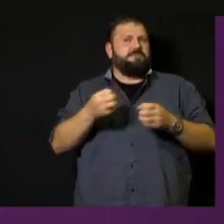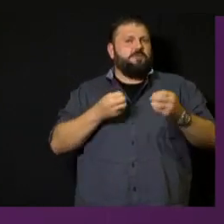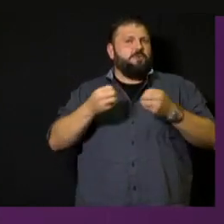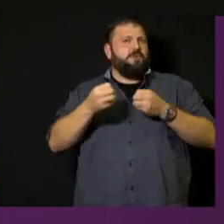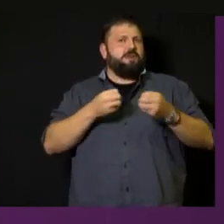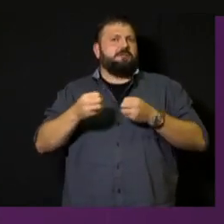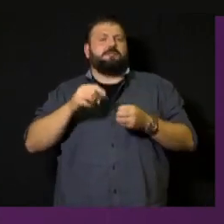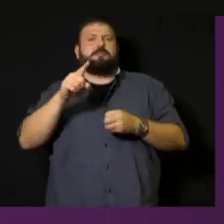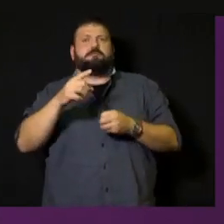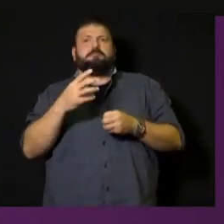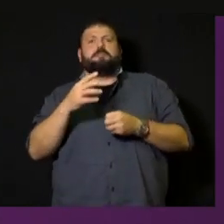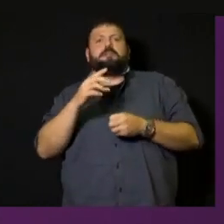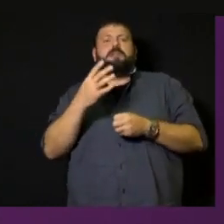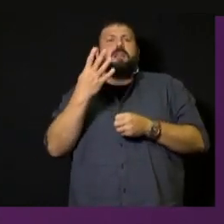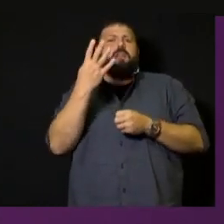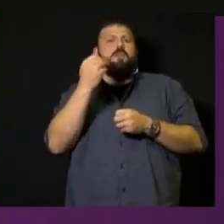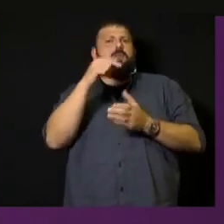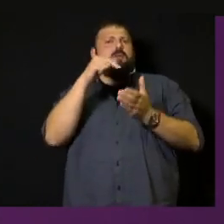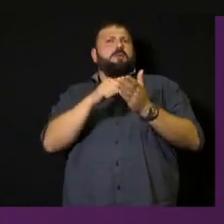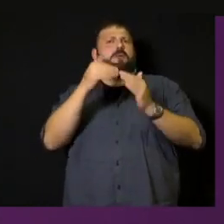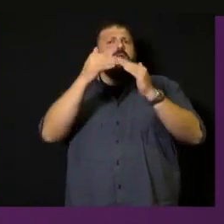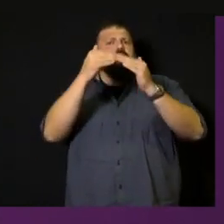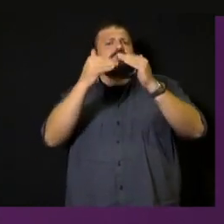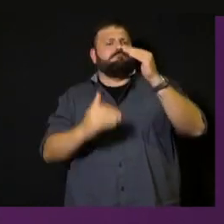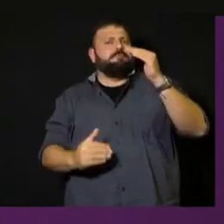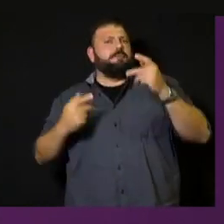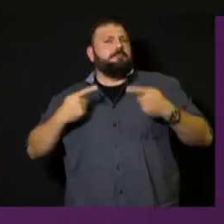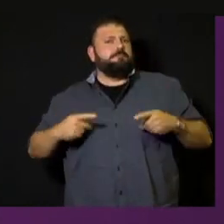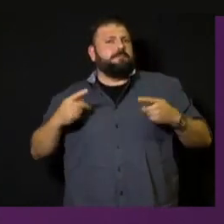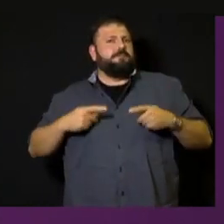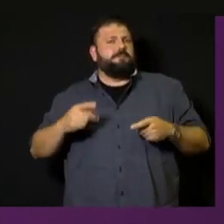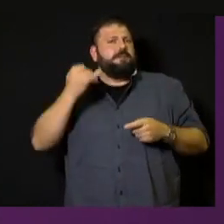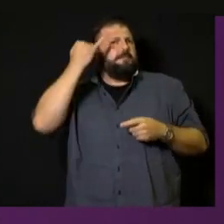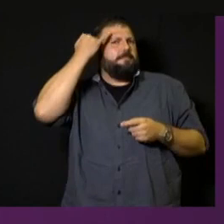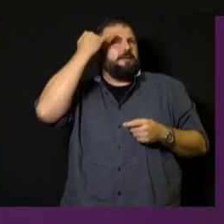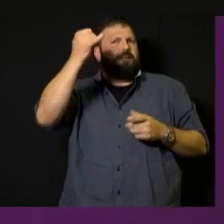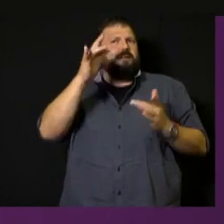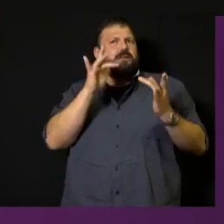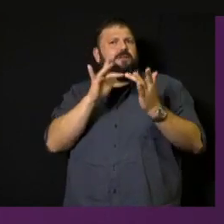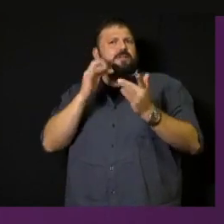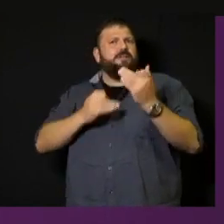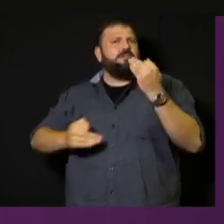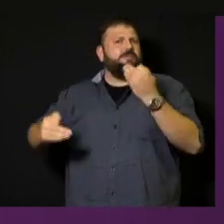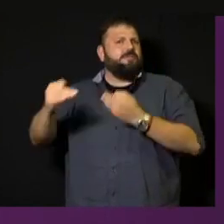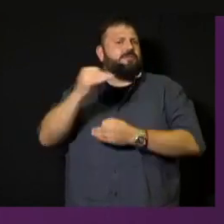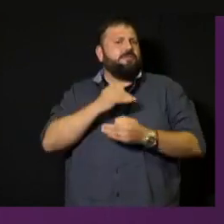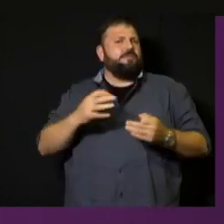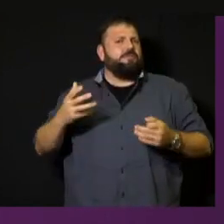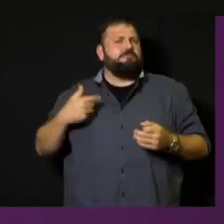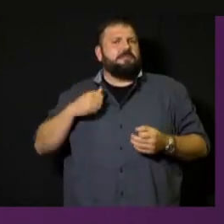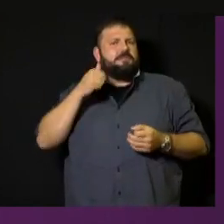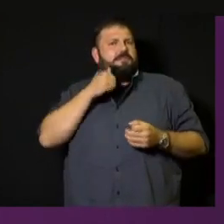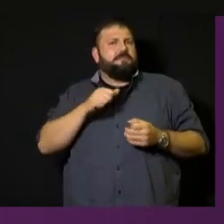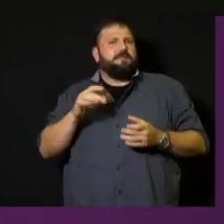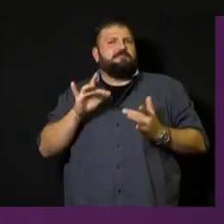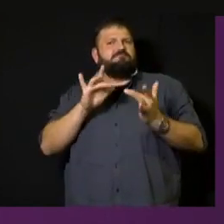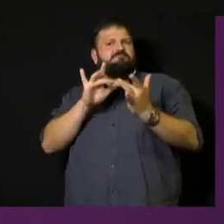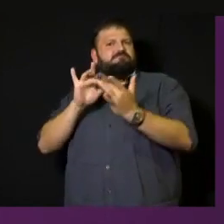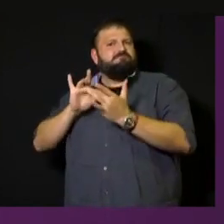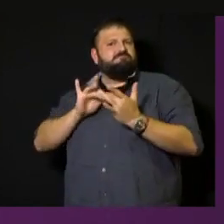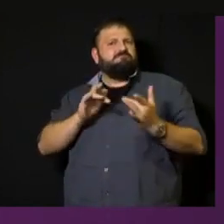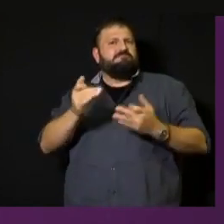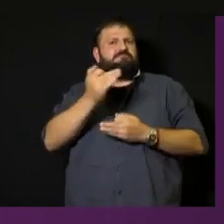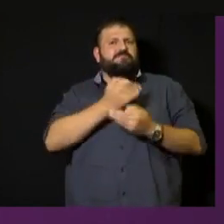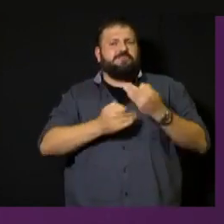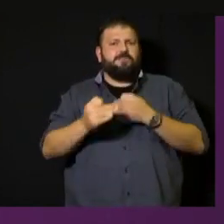Massis' organization, ninth layer. But imagine the connections the world has, how at the end of the day we're all